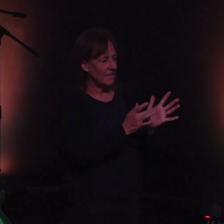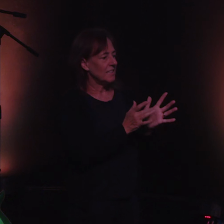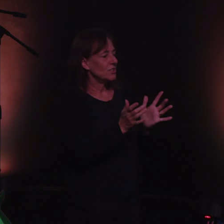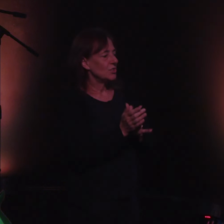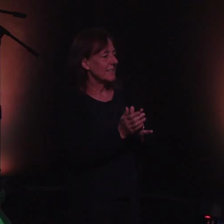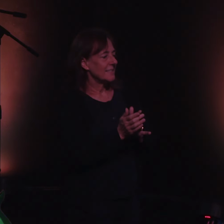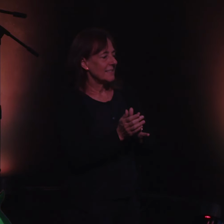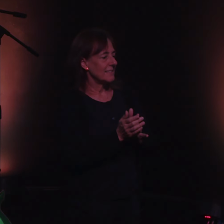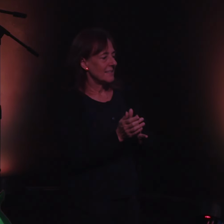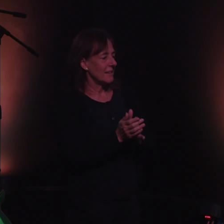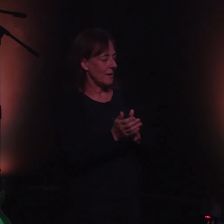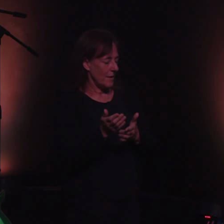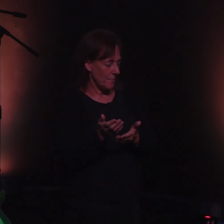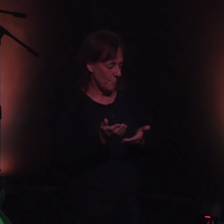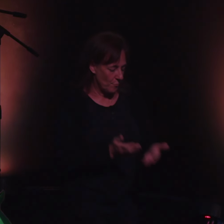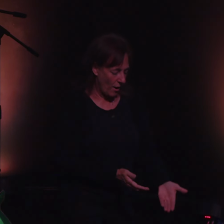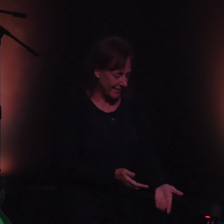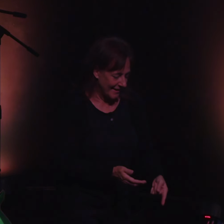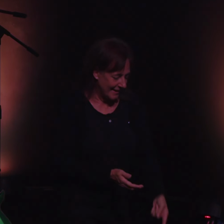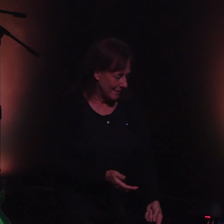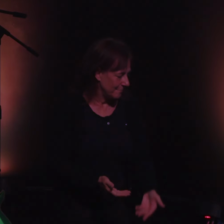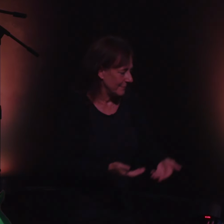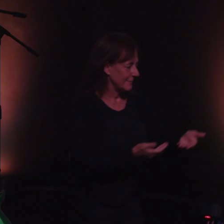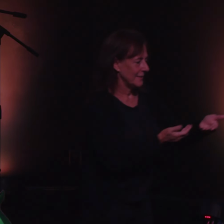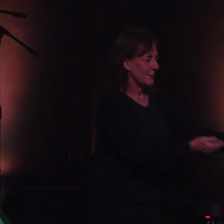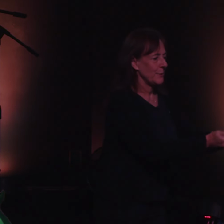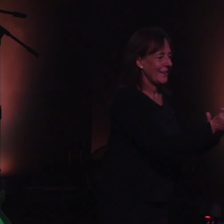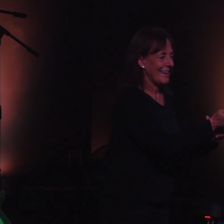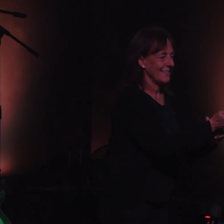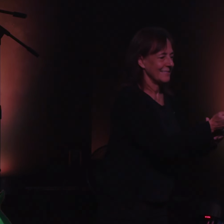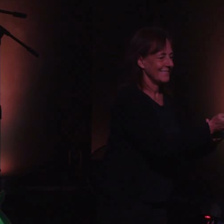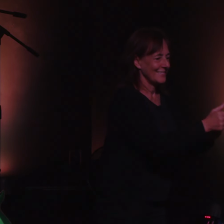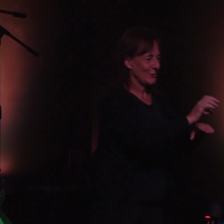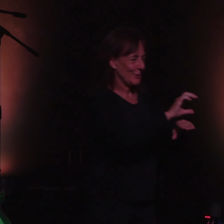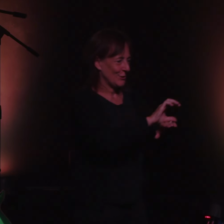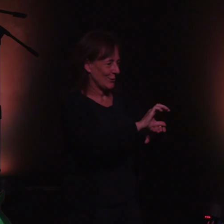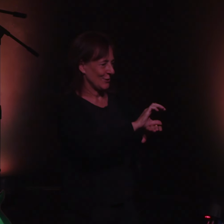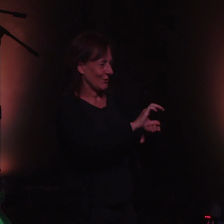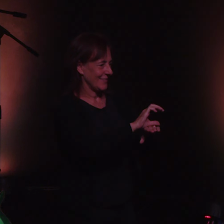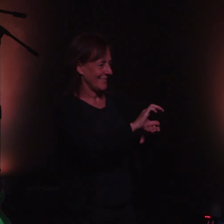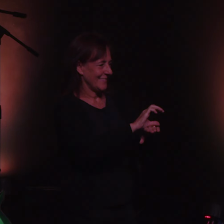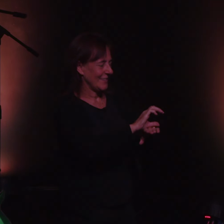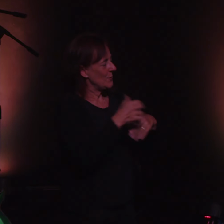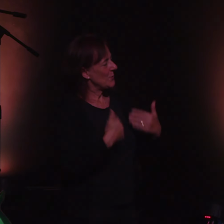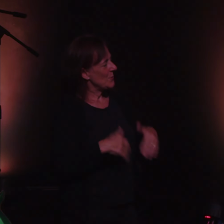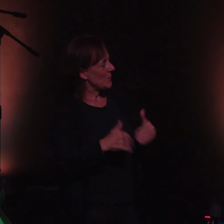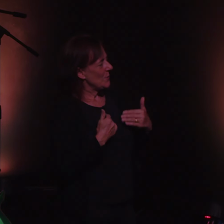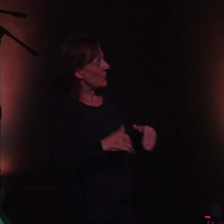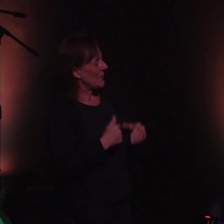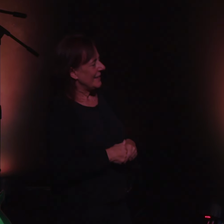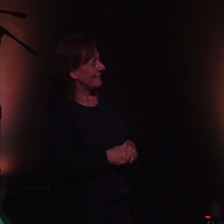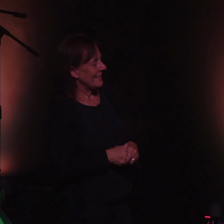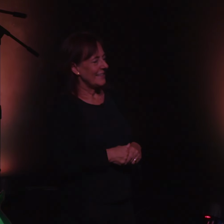Jesus brought him to the inn. Go back to verse 34, if you don't mind, Colby. I want us to look at this. I think this will get it all